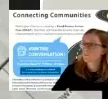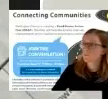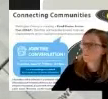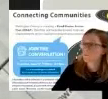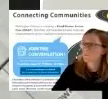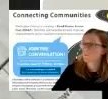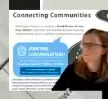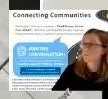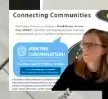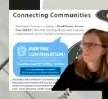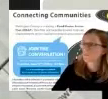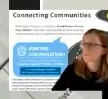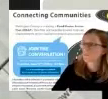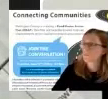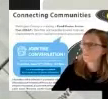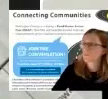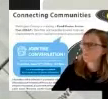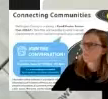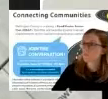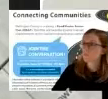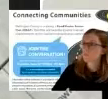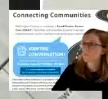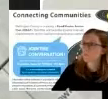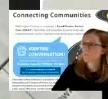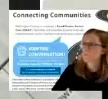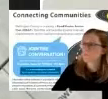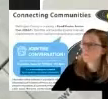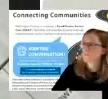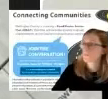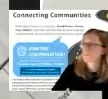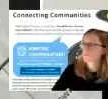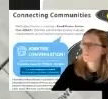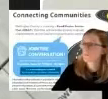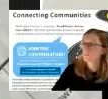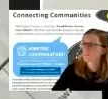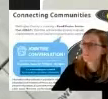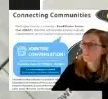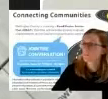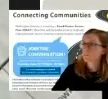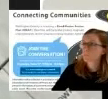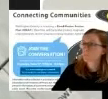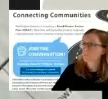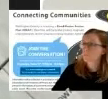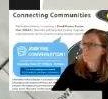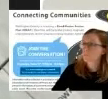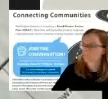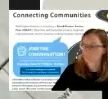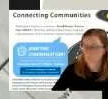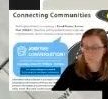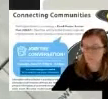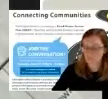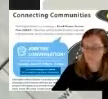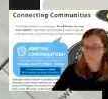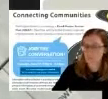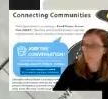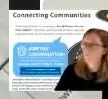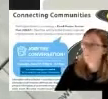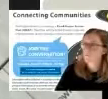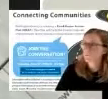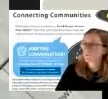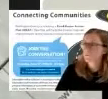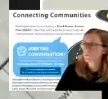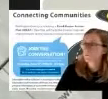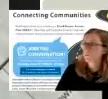6 in Fergus. We have a high volume of truck traffic on Highway 7. We have a speeding concern and we have potential noise exposure for